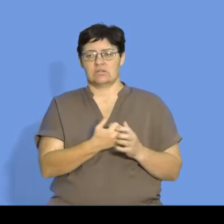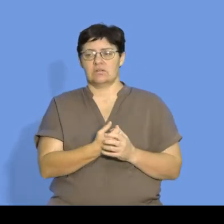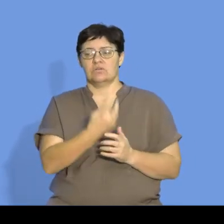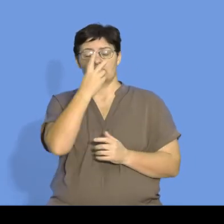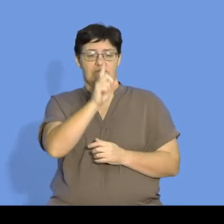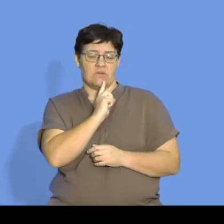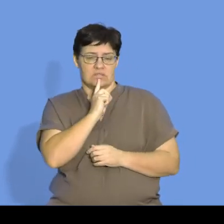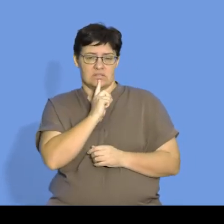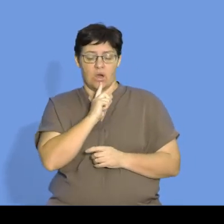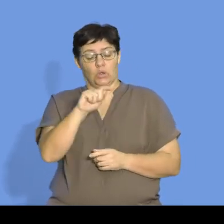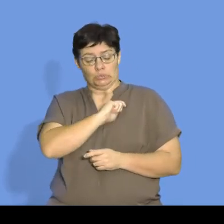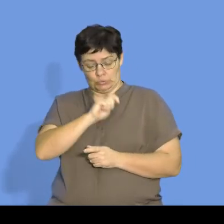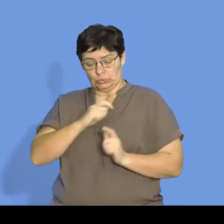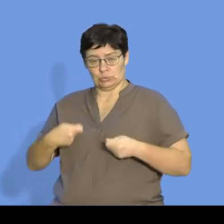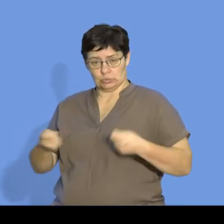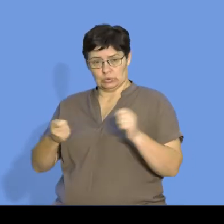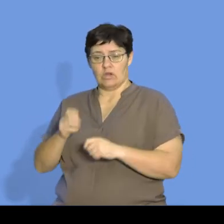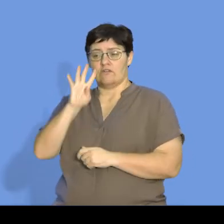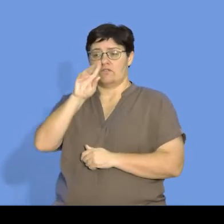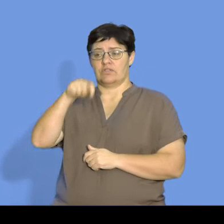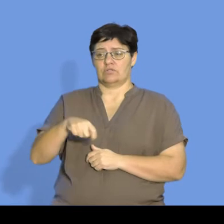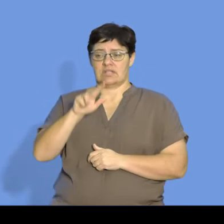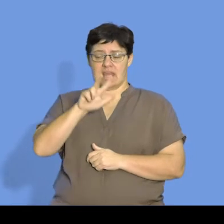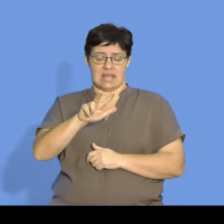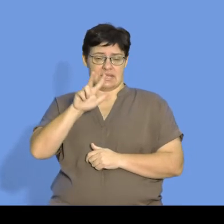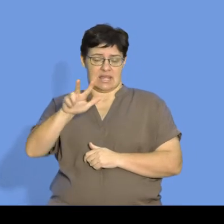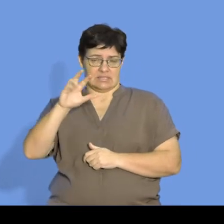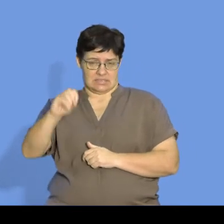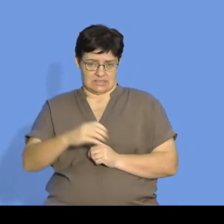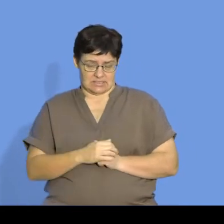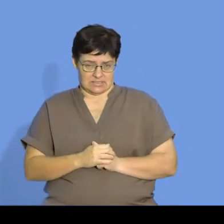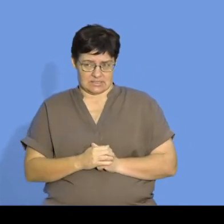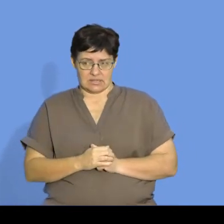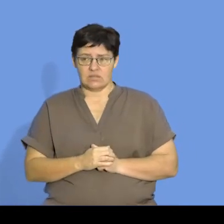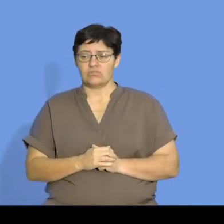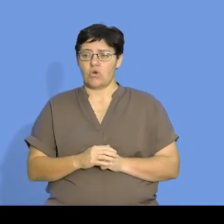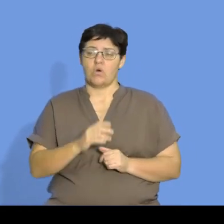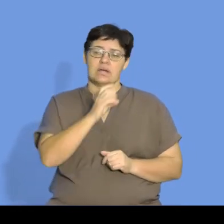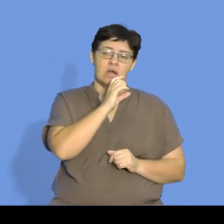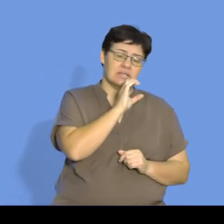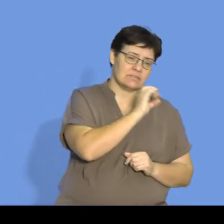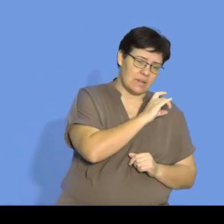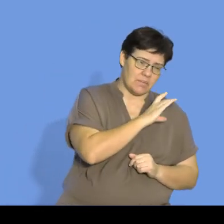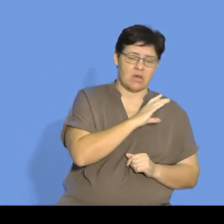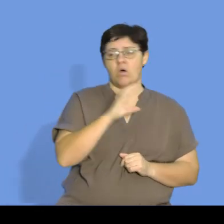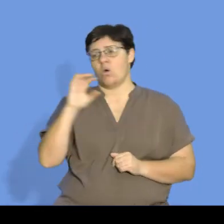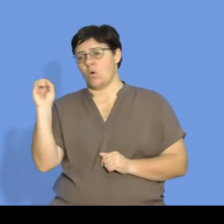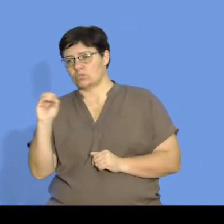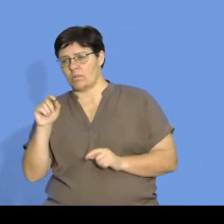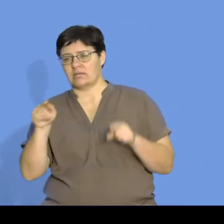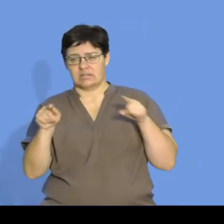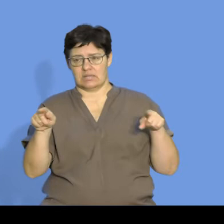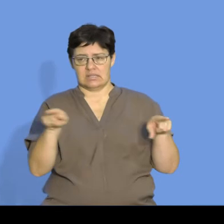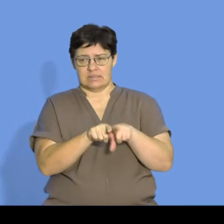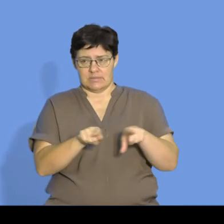4,880, right? That's your October budgeted figure, as you can see, the same as your September one. Right, now, how will